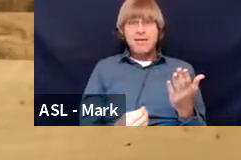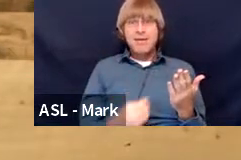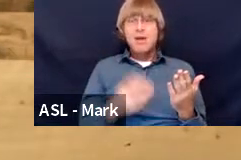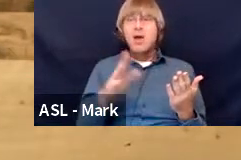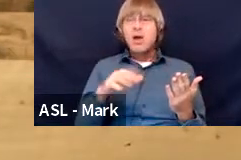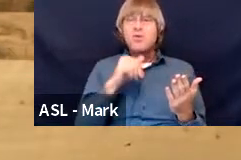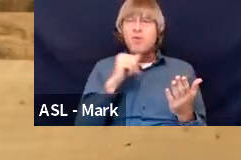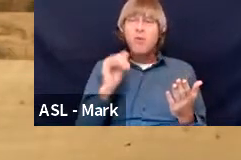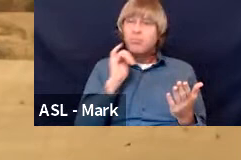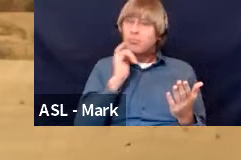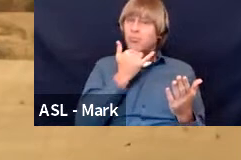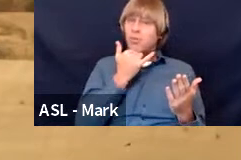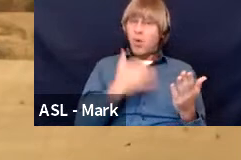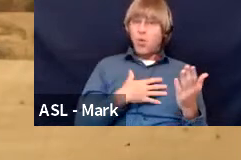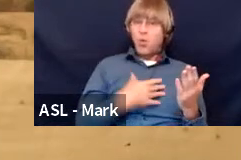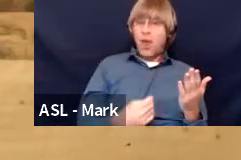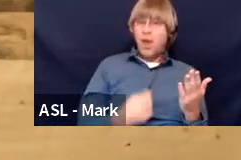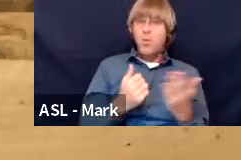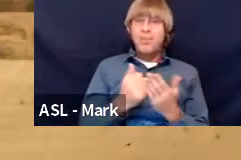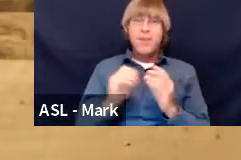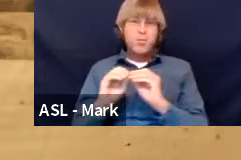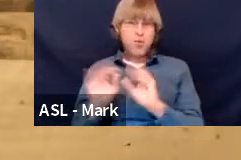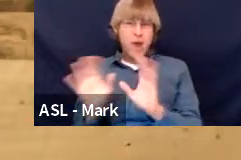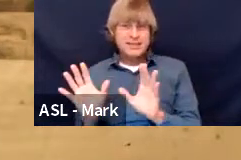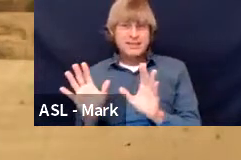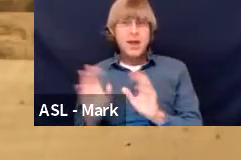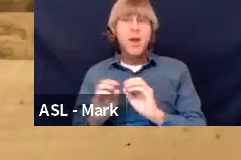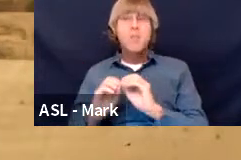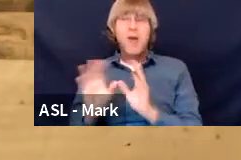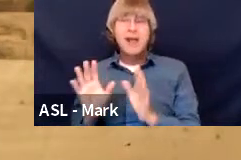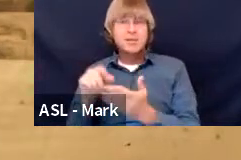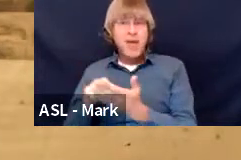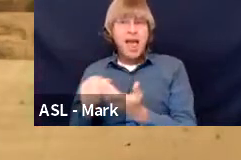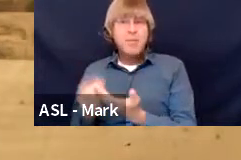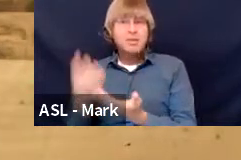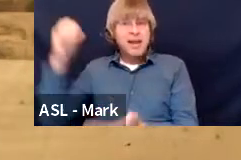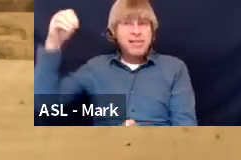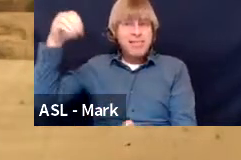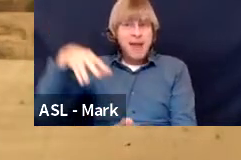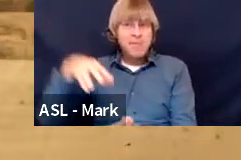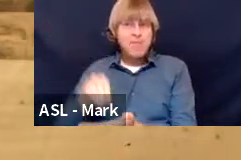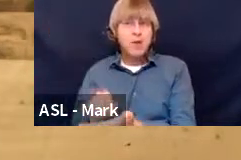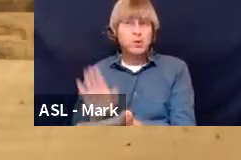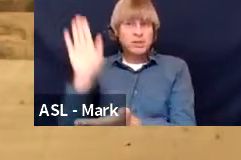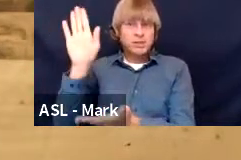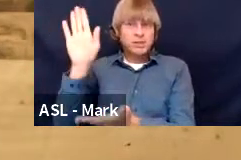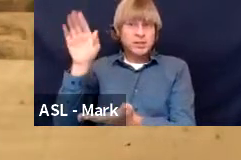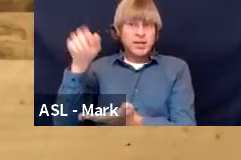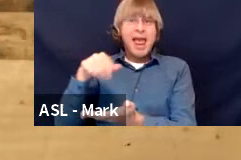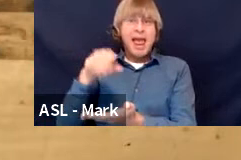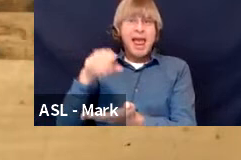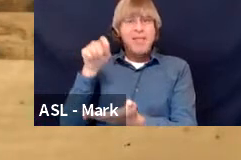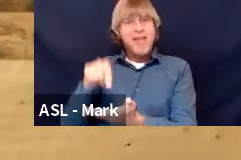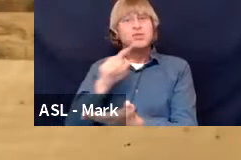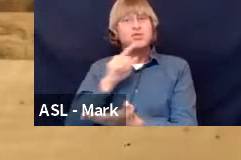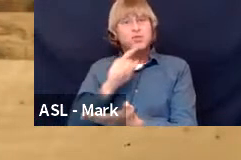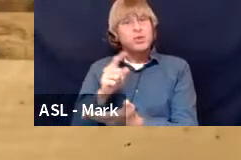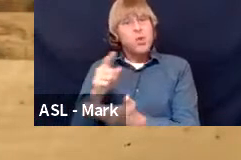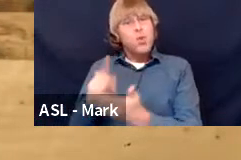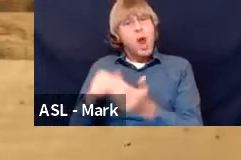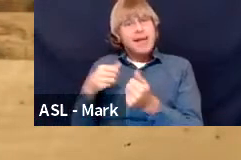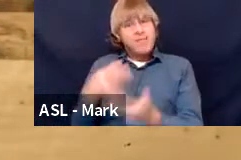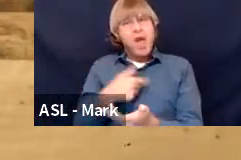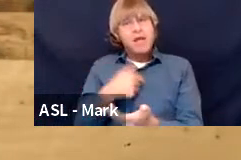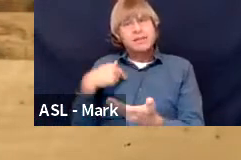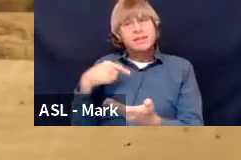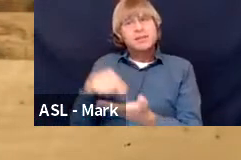not mistake whiteness with brightness. Brightness has to do with the amount of light that bounces off the sheet, and that really is what gives us